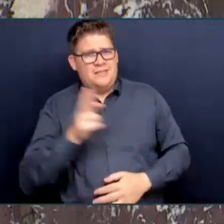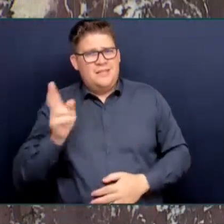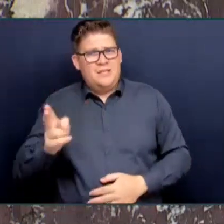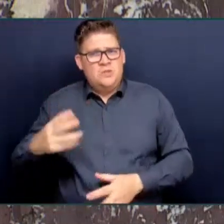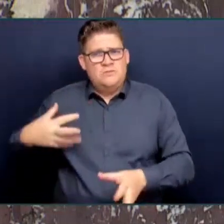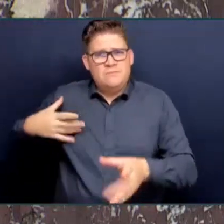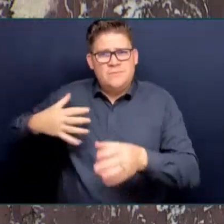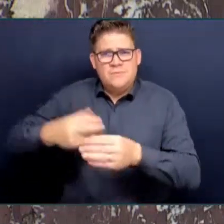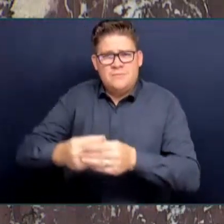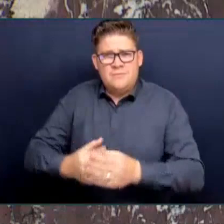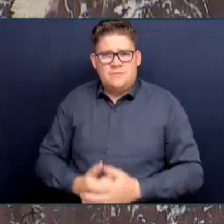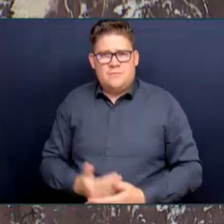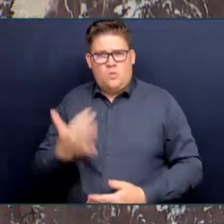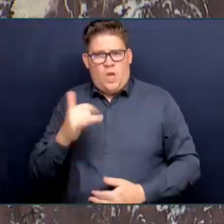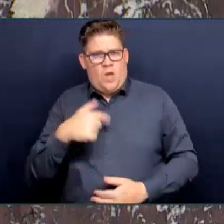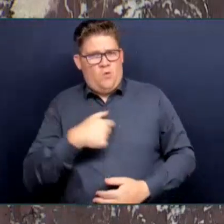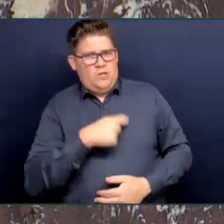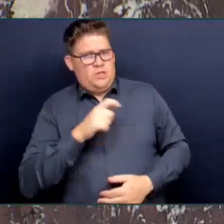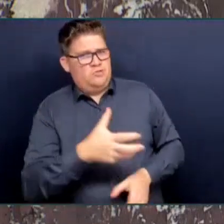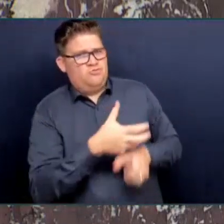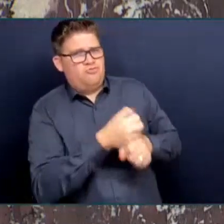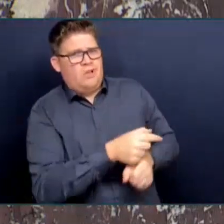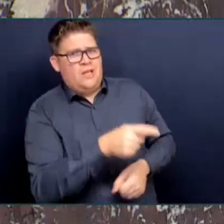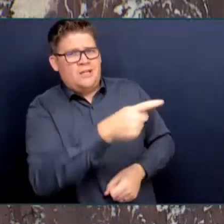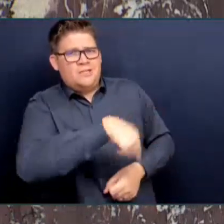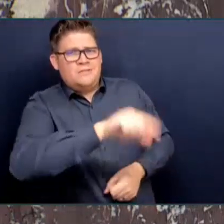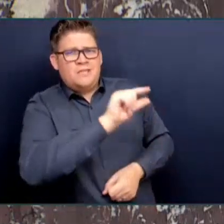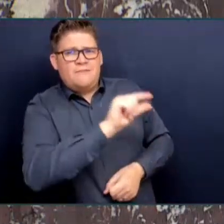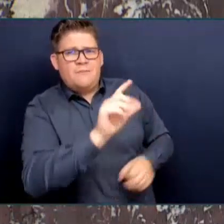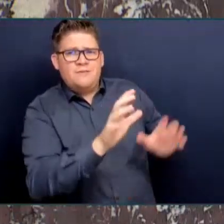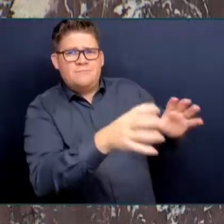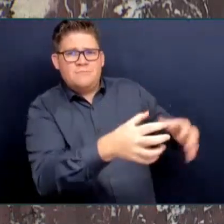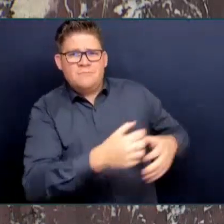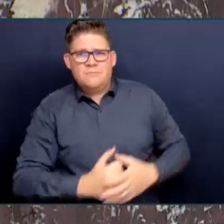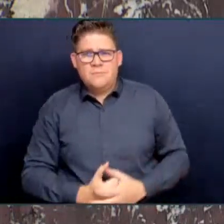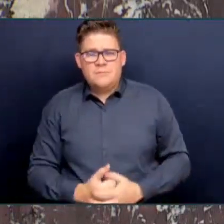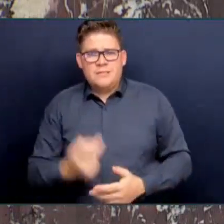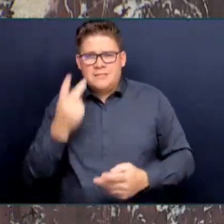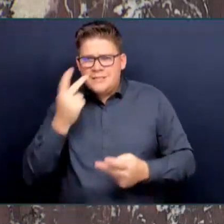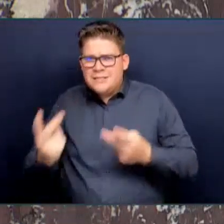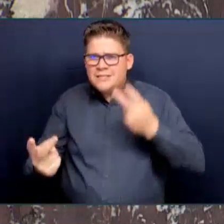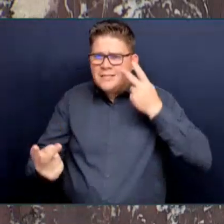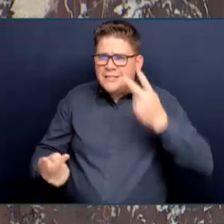anything other than the terrible results we've seen over the past 5 years?